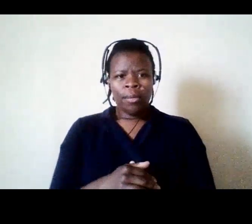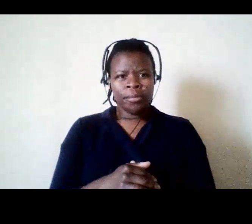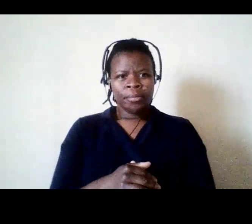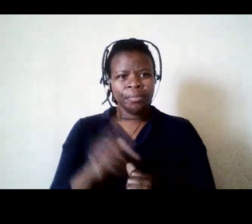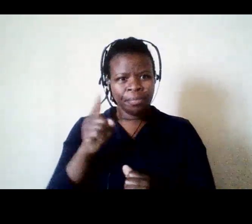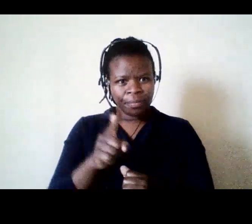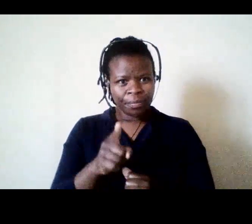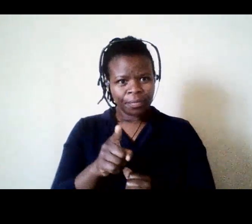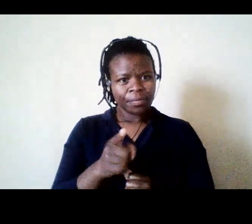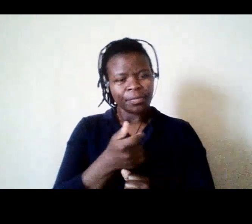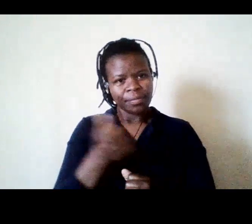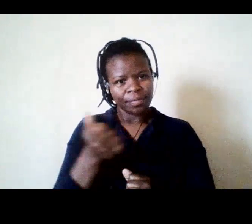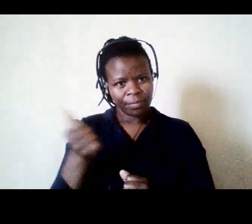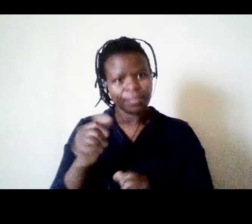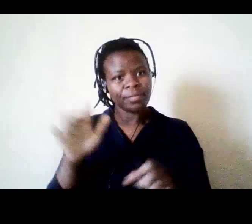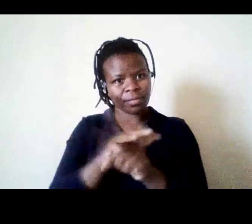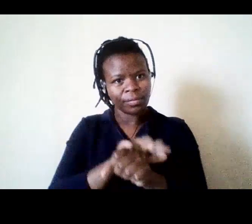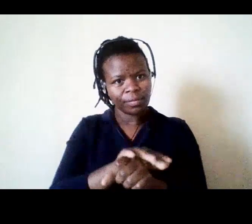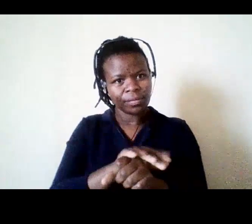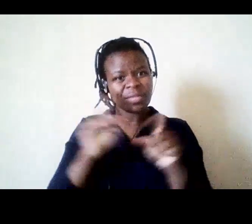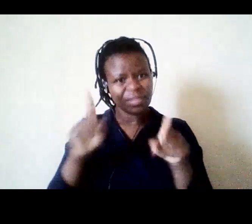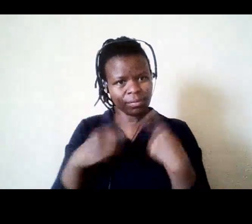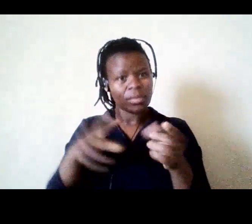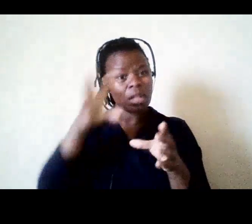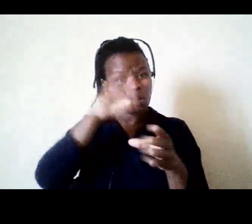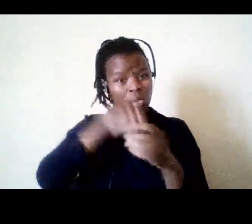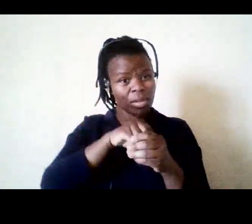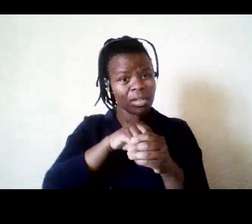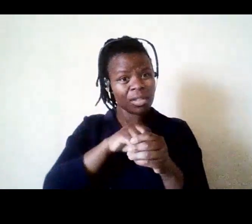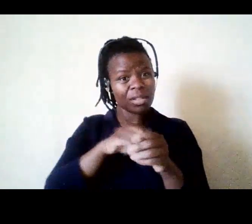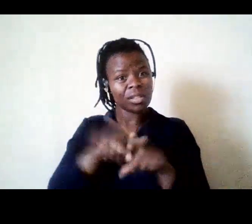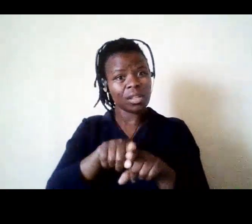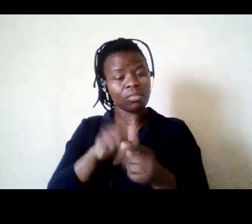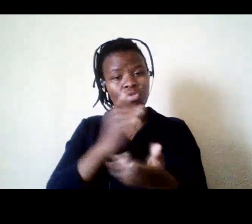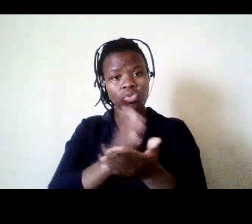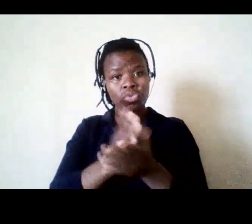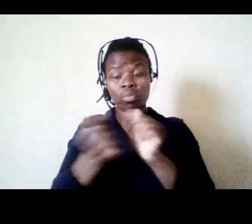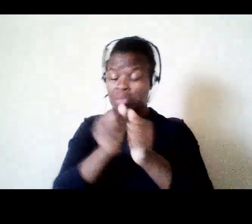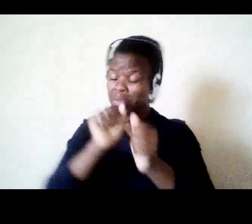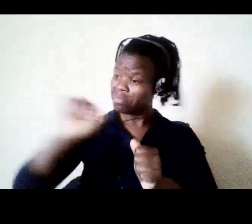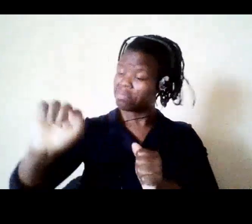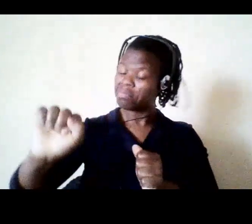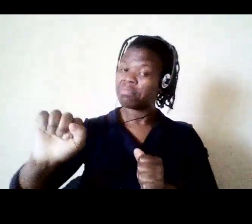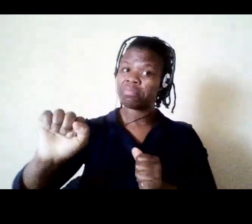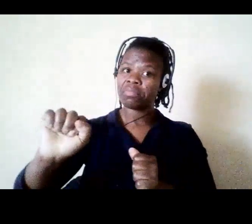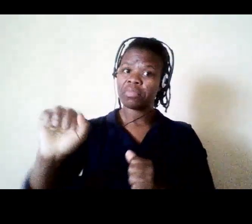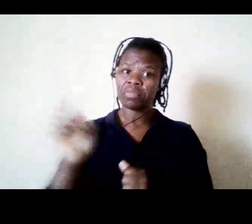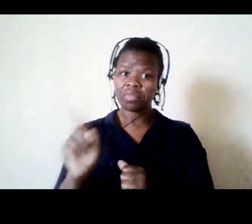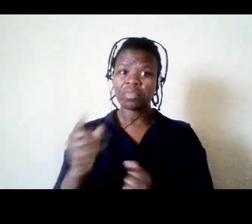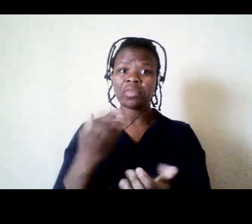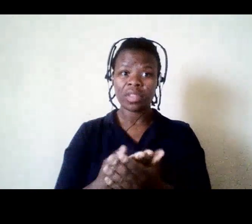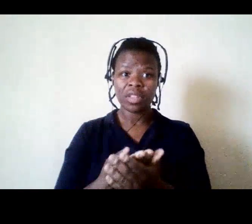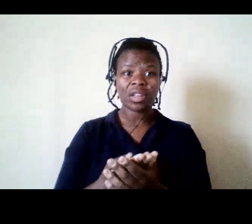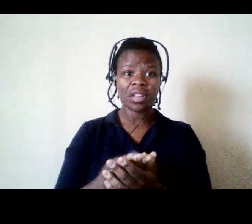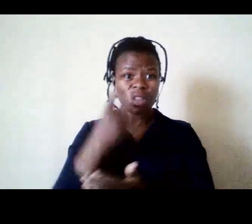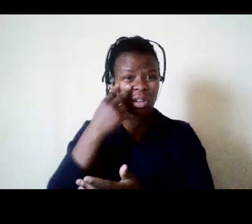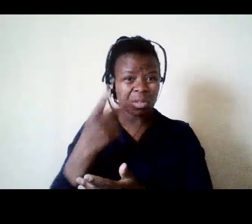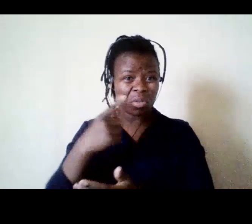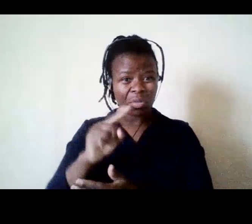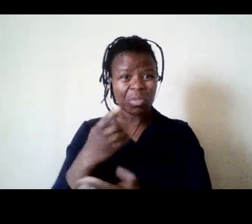cannot accommodate him, and it's his problem to look at those things and to find solution for